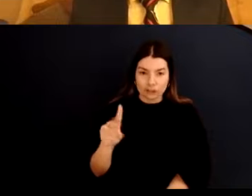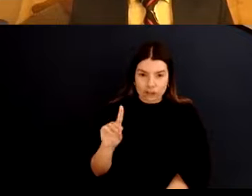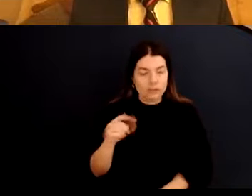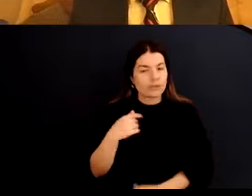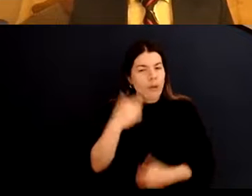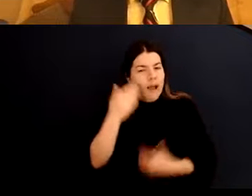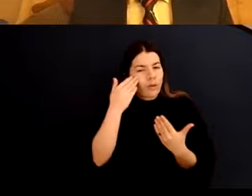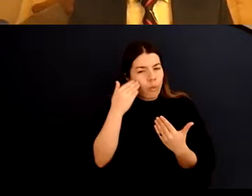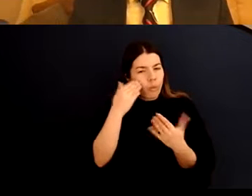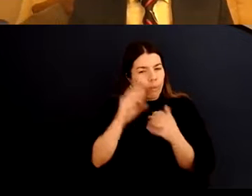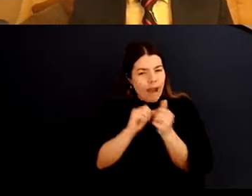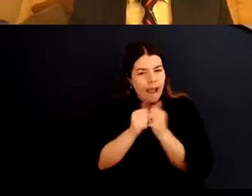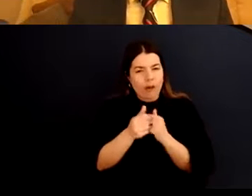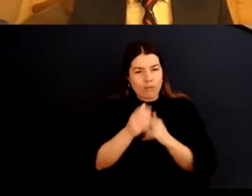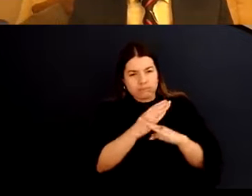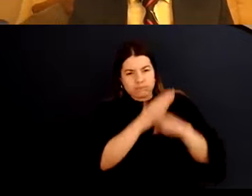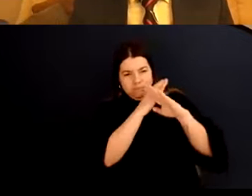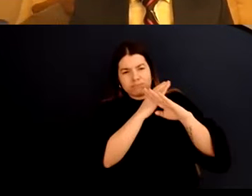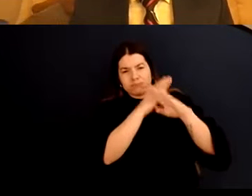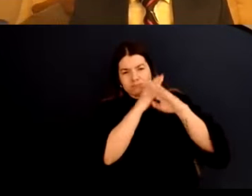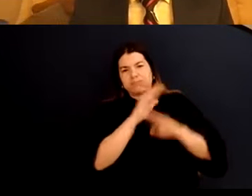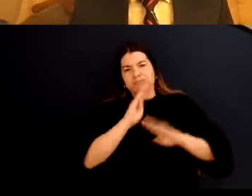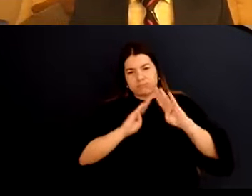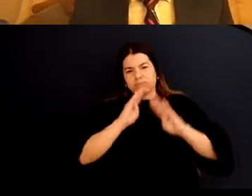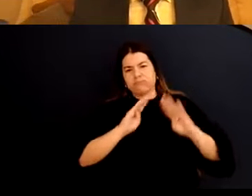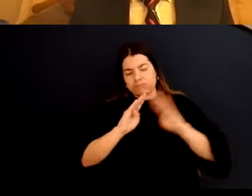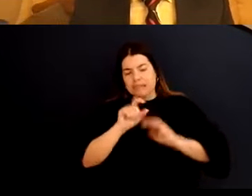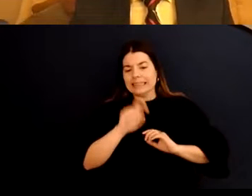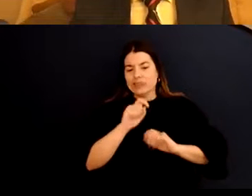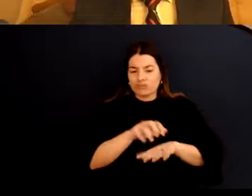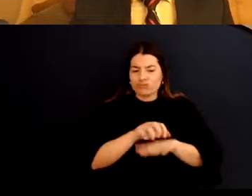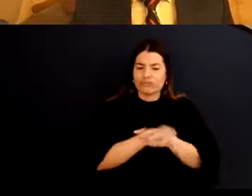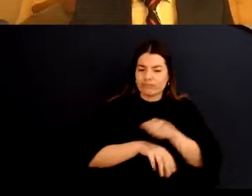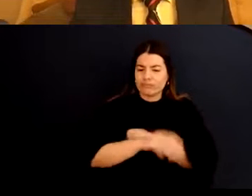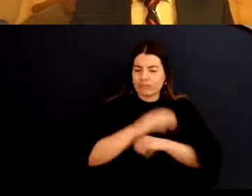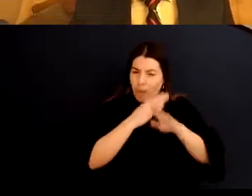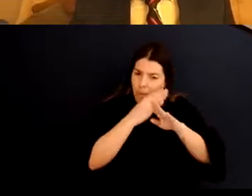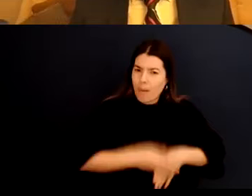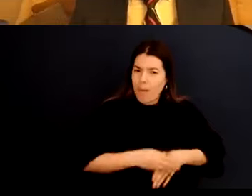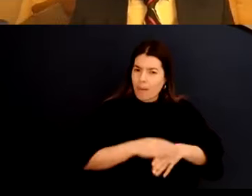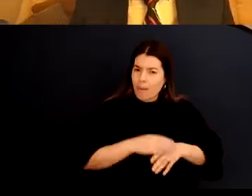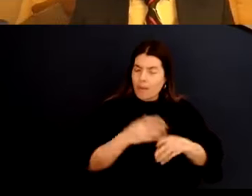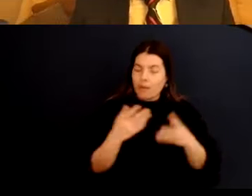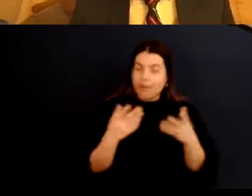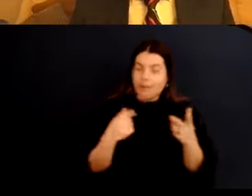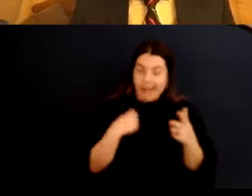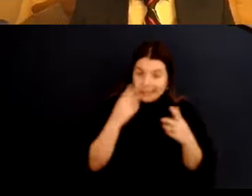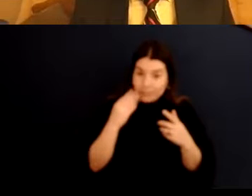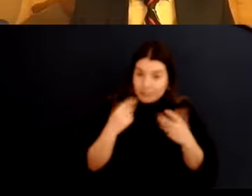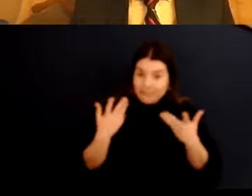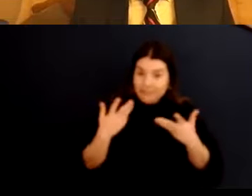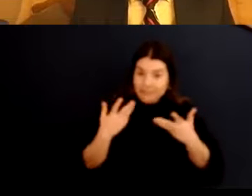don't have and to have to try that much harder to overcome things that come natural to others. So I think in